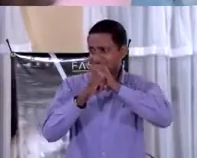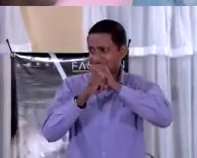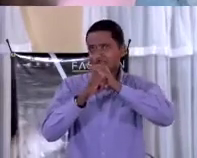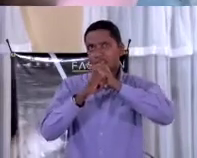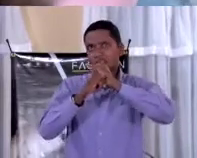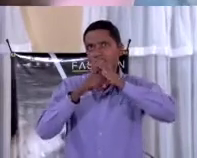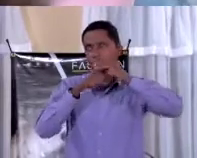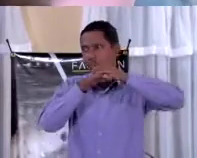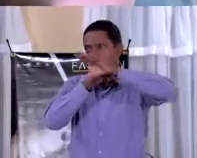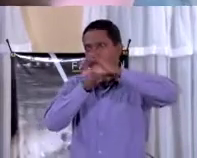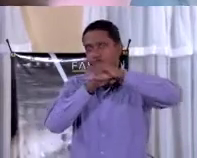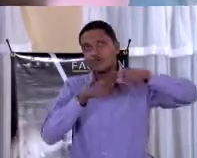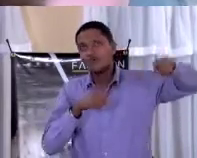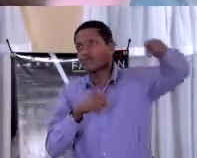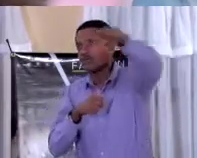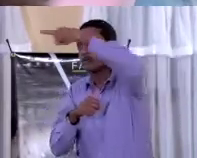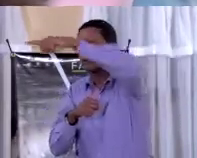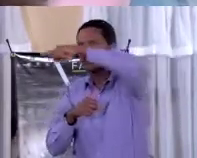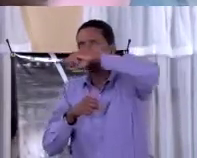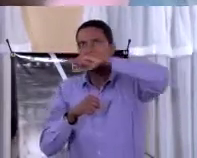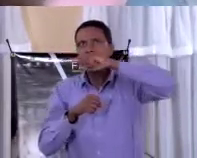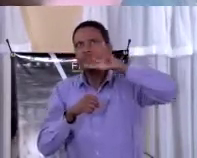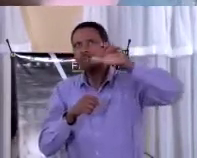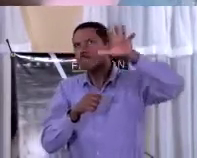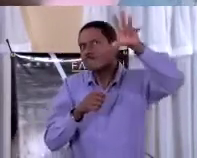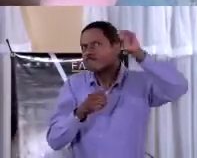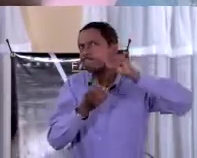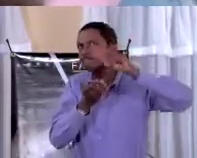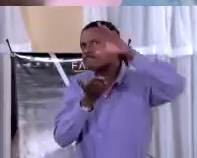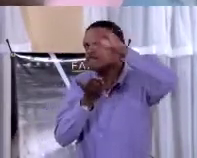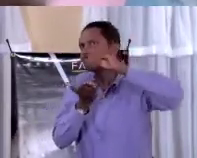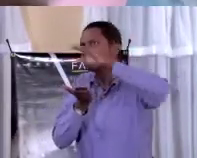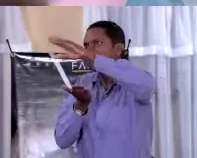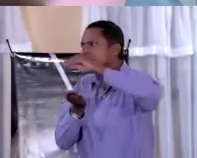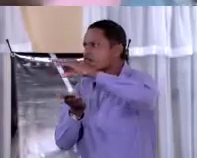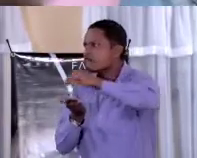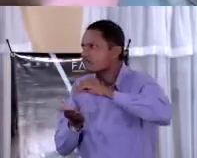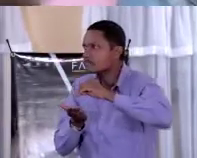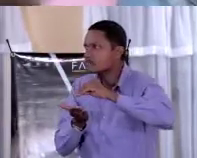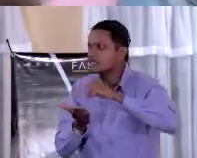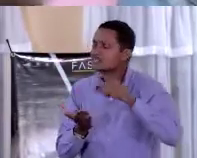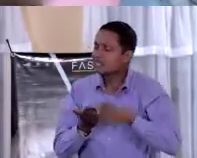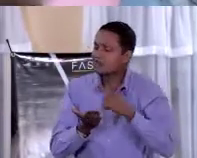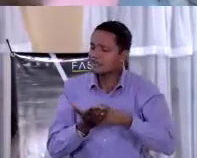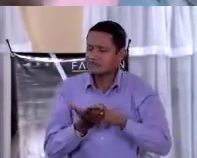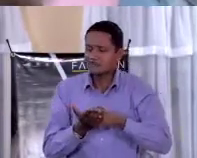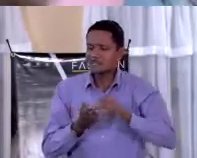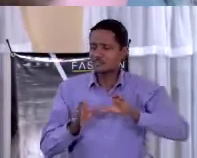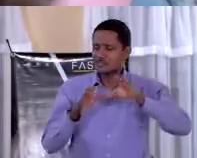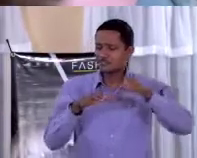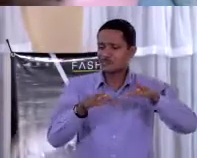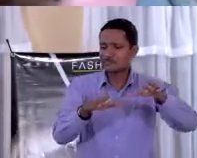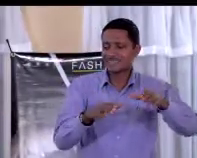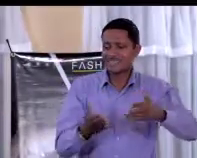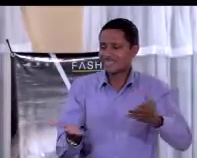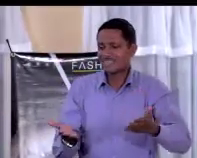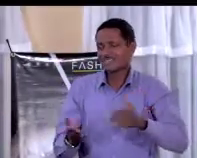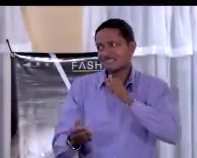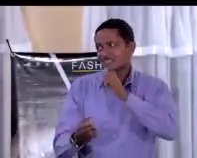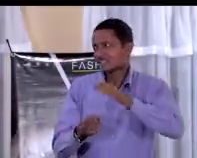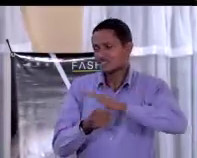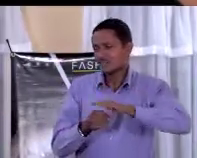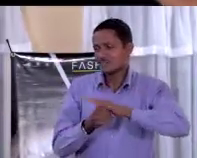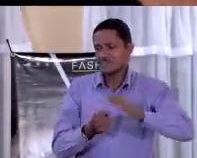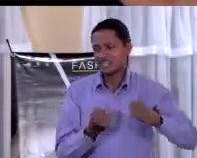that we are entering or trying to gain access to some markets that are